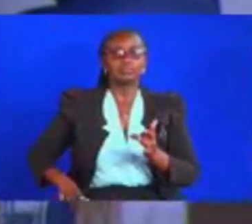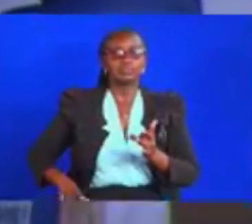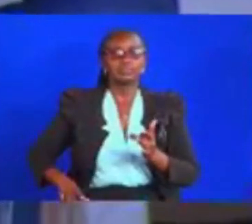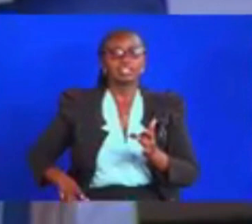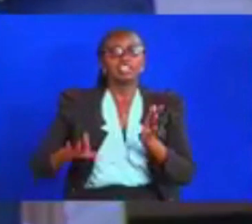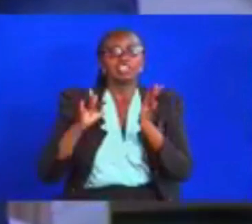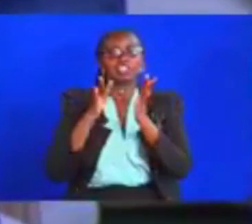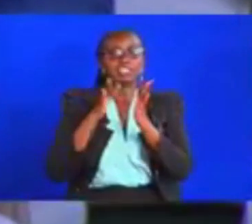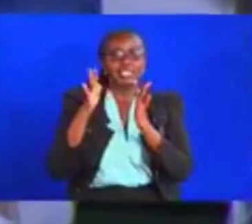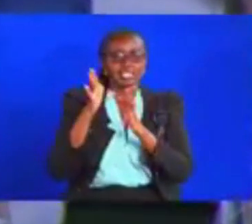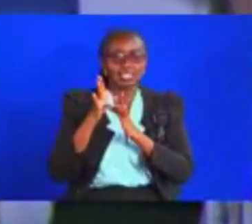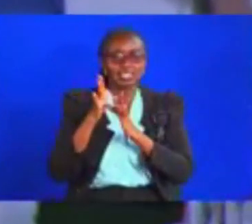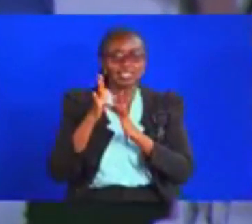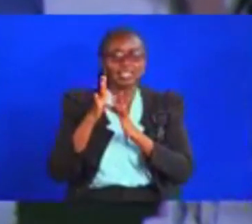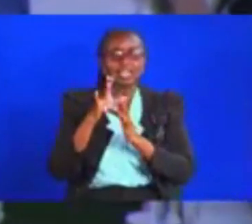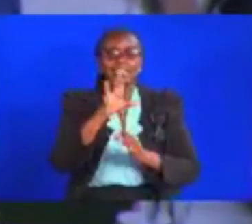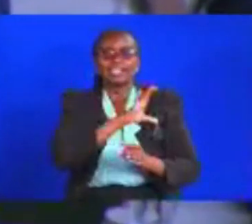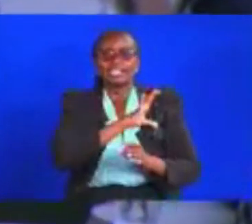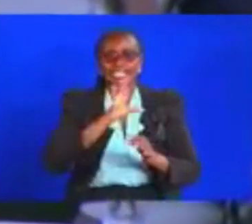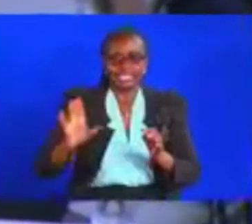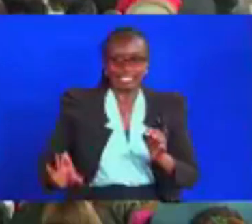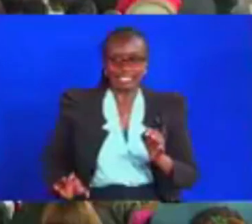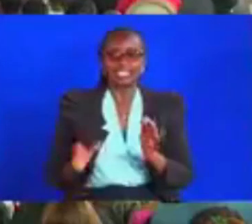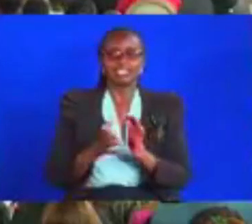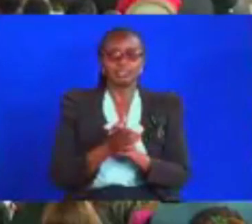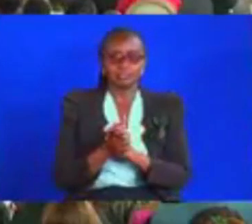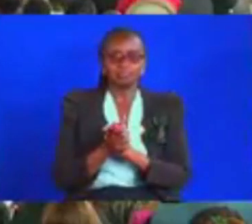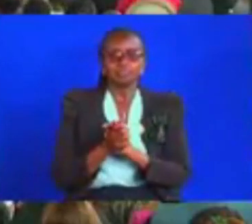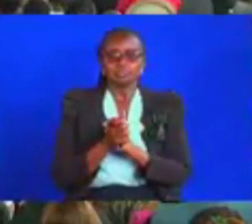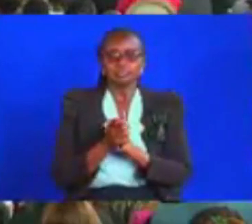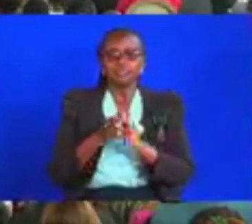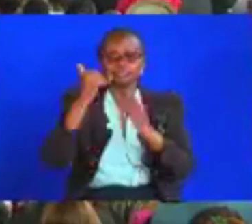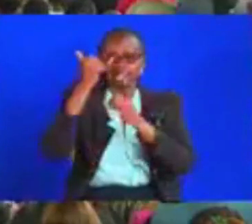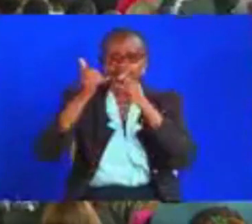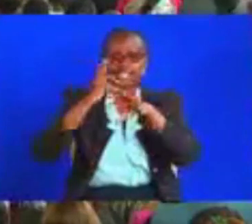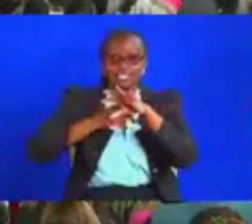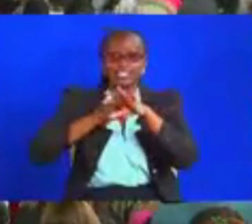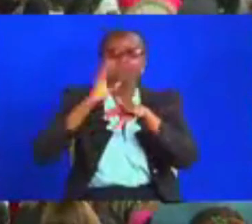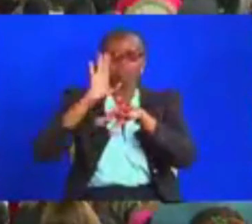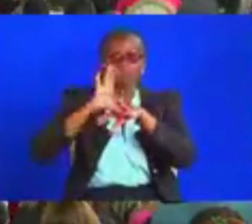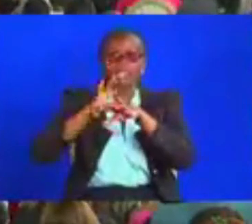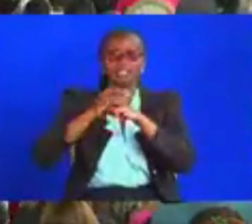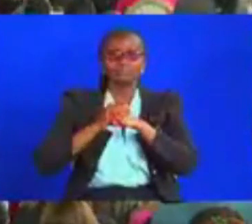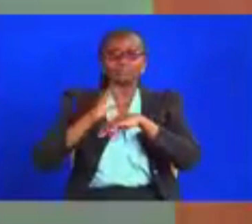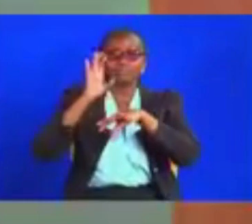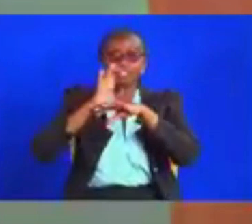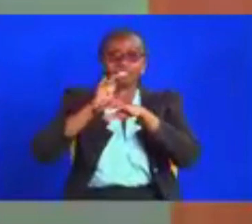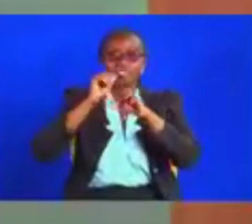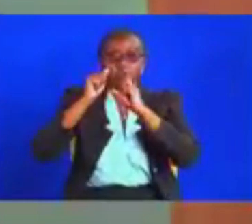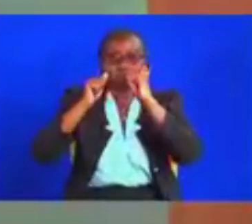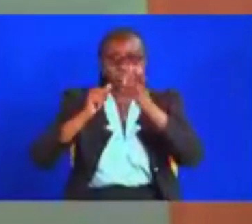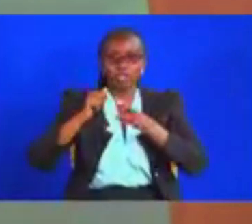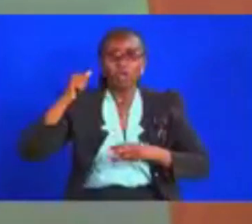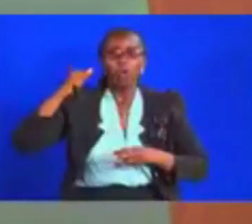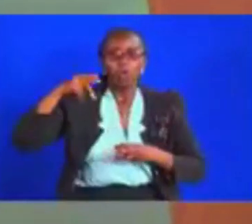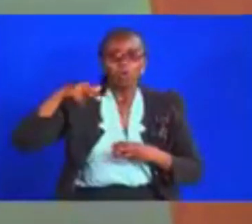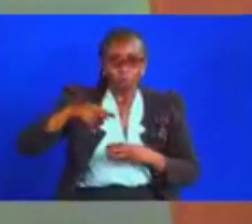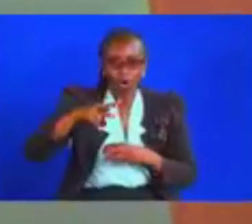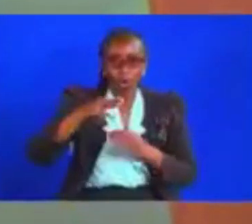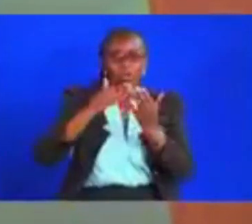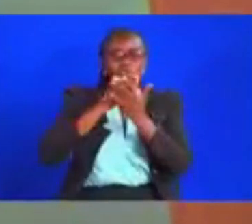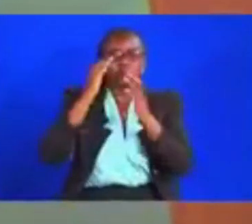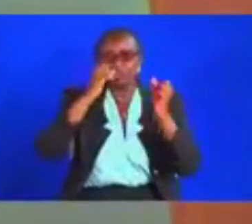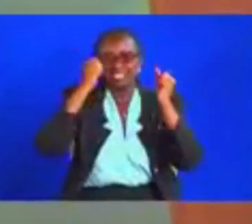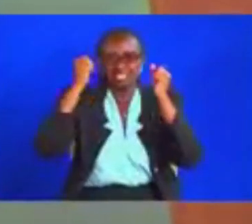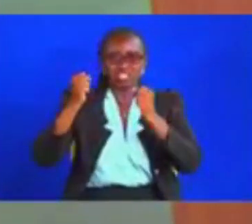and Jesus as Christ. The end time church is a church that will walk gallantly upon the strength of